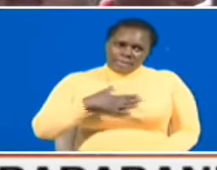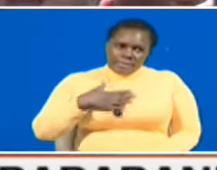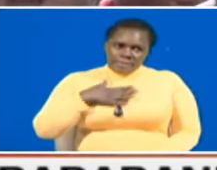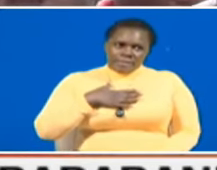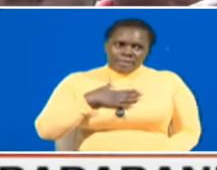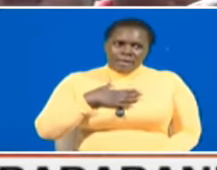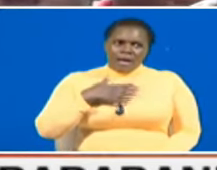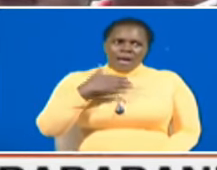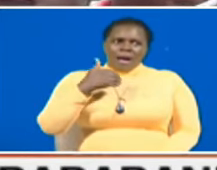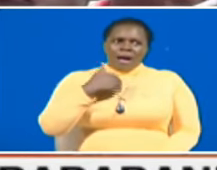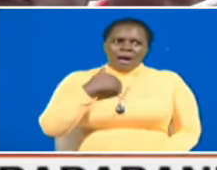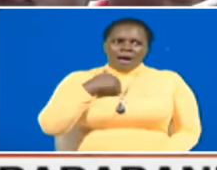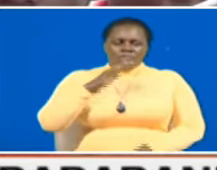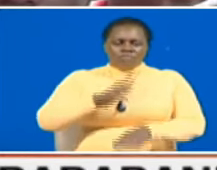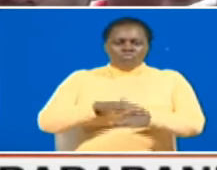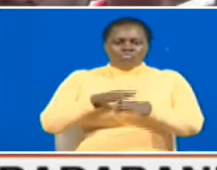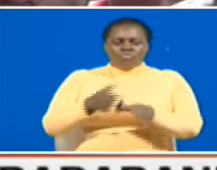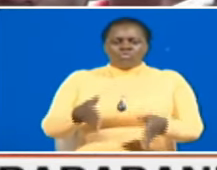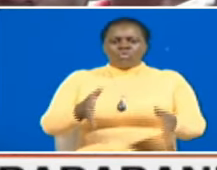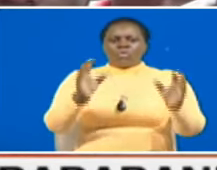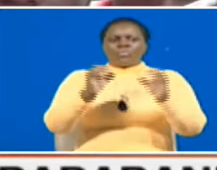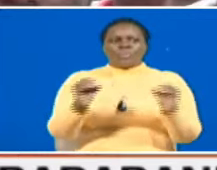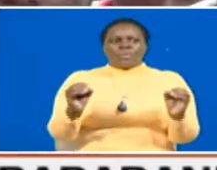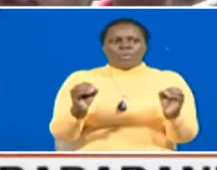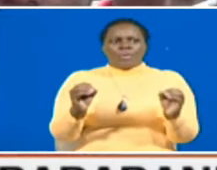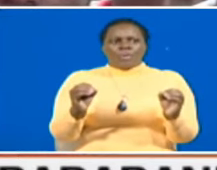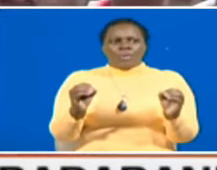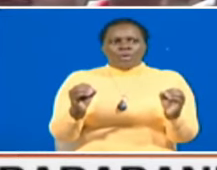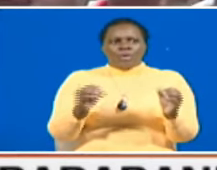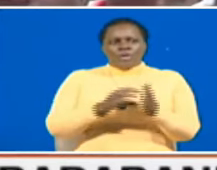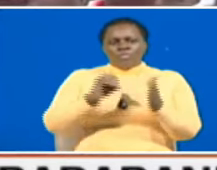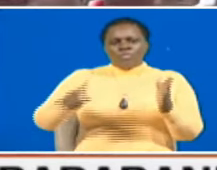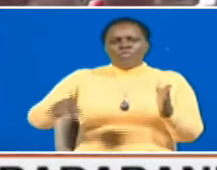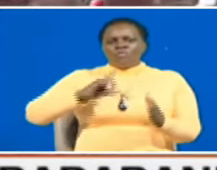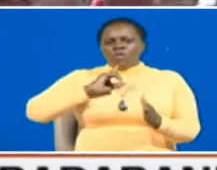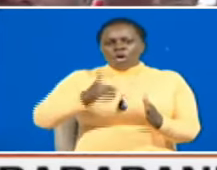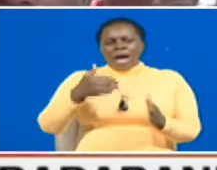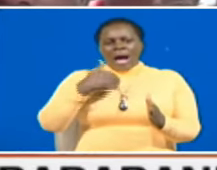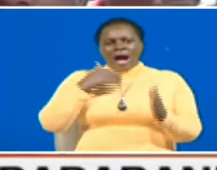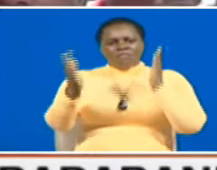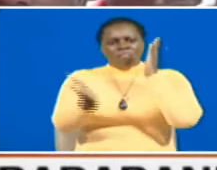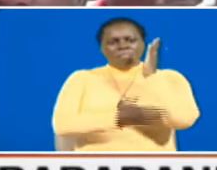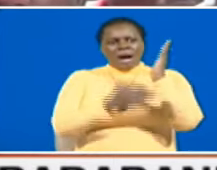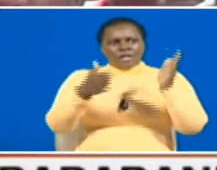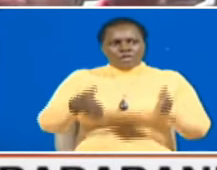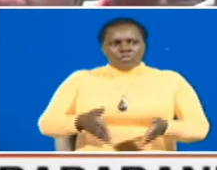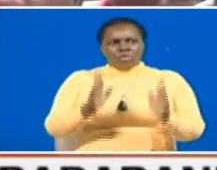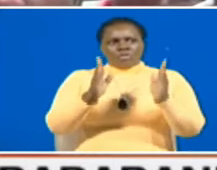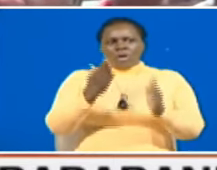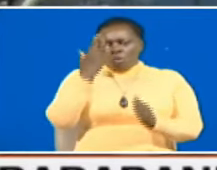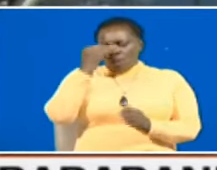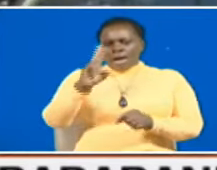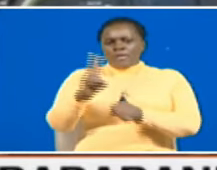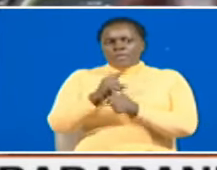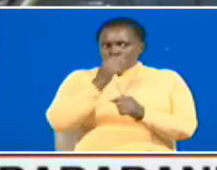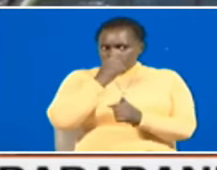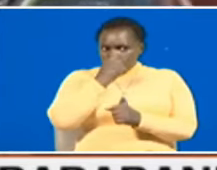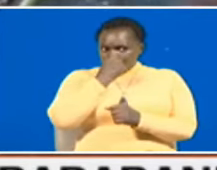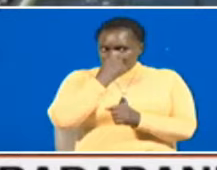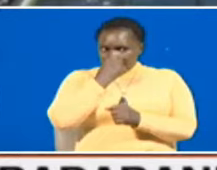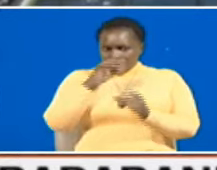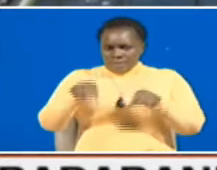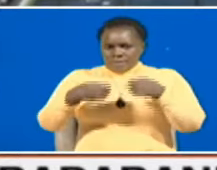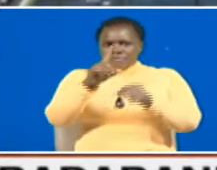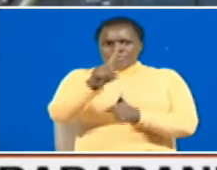we don't have good roads, so lift the ban. We have bad roads, that's why we are using our small vehicles. Wazingatie